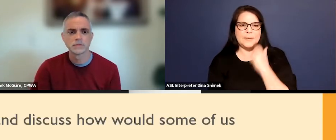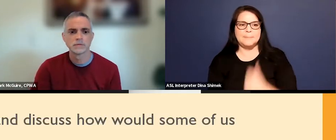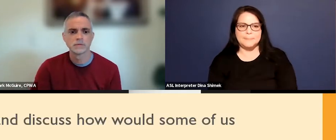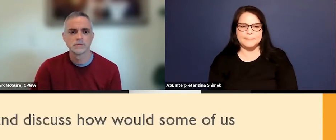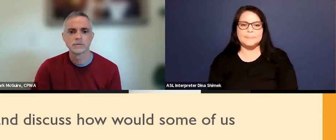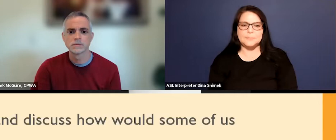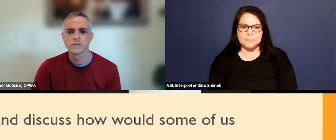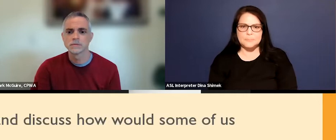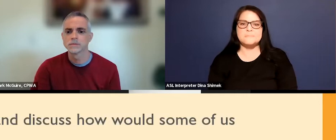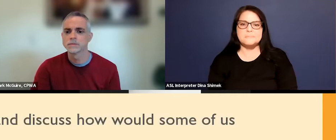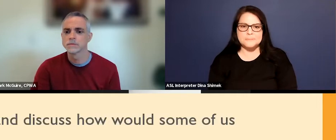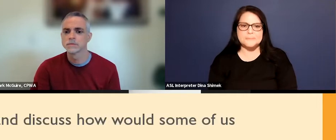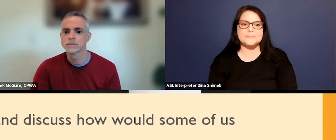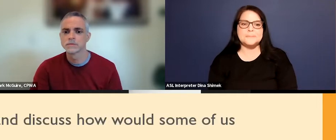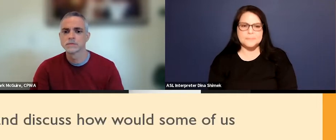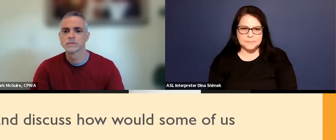situation?